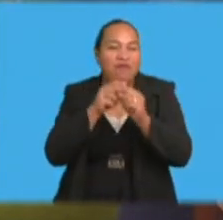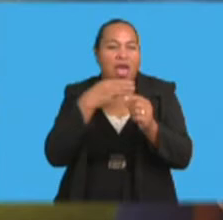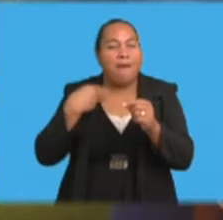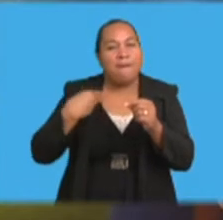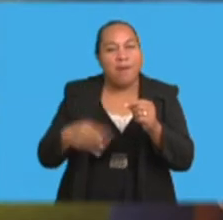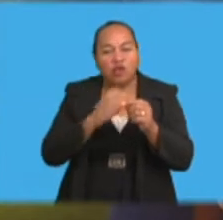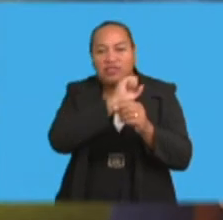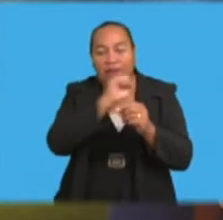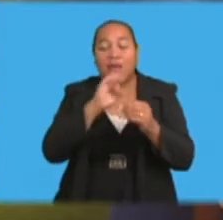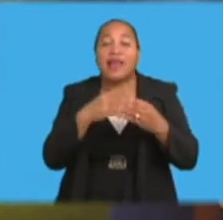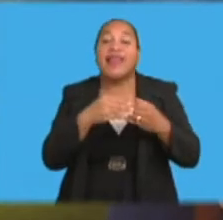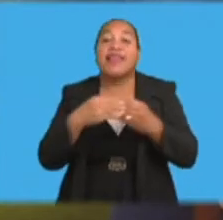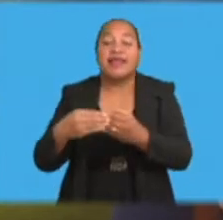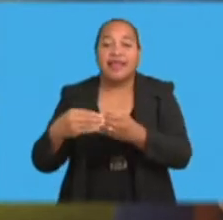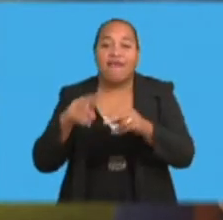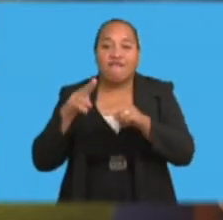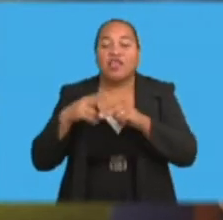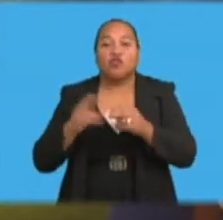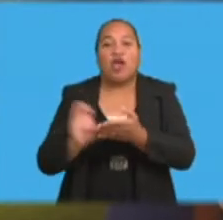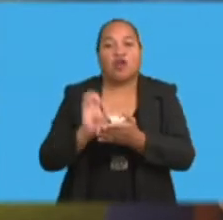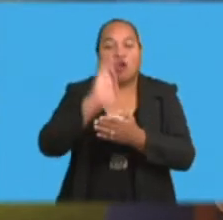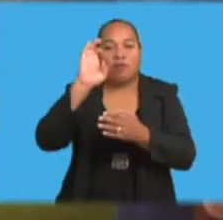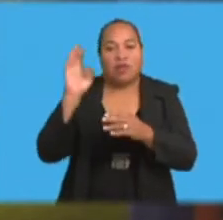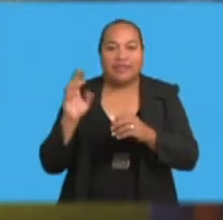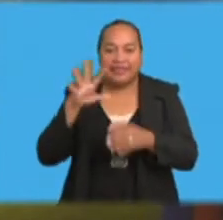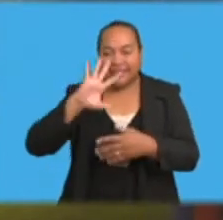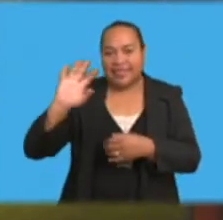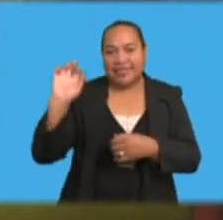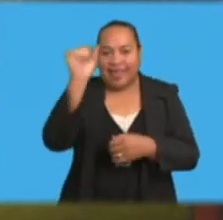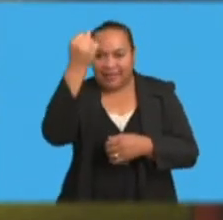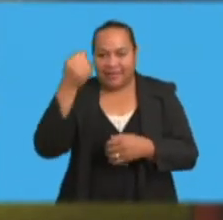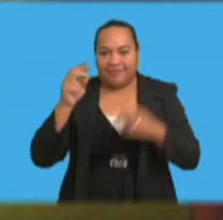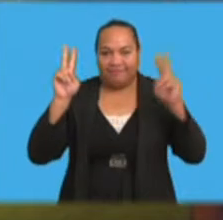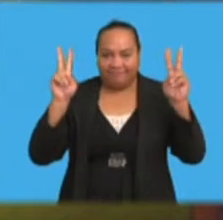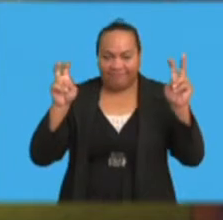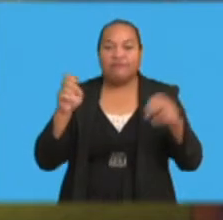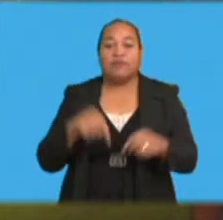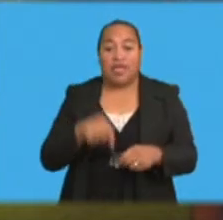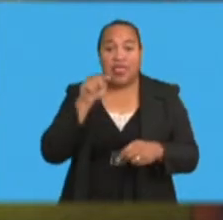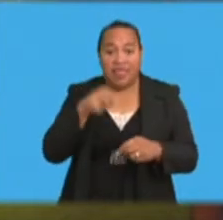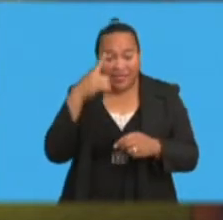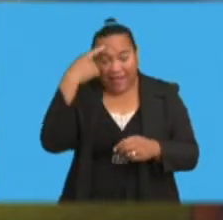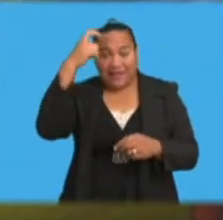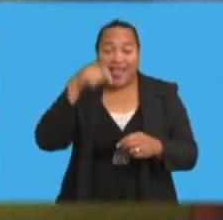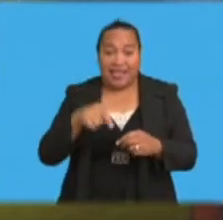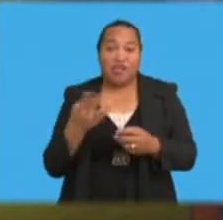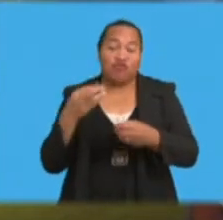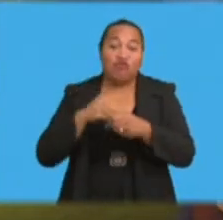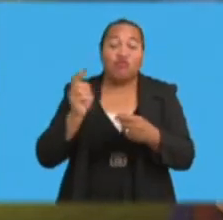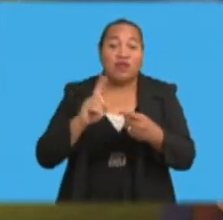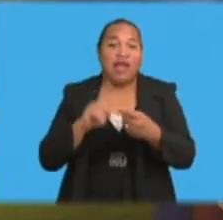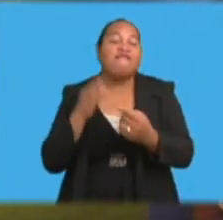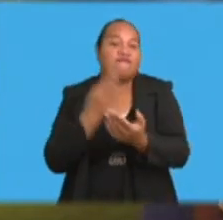of leading Fiji to economic success. For the information of the honourable members, these initiatives include, firstly, the financial